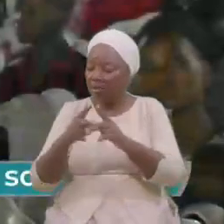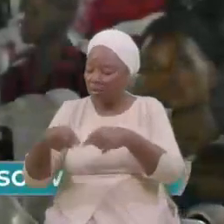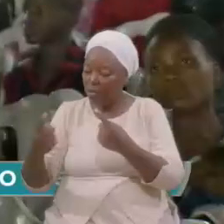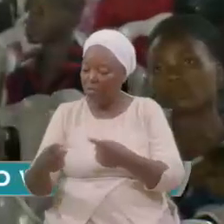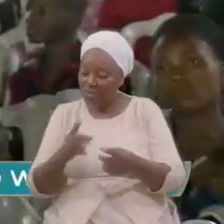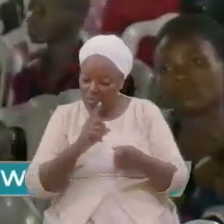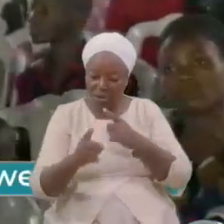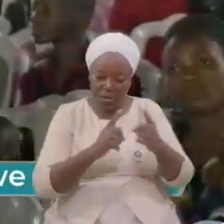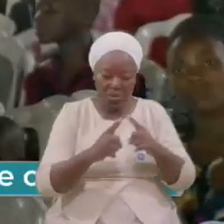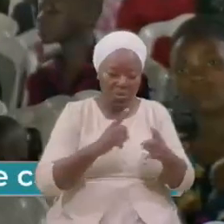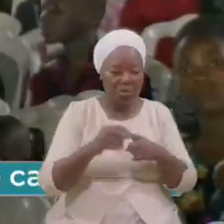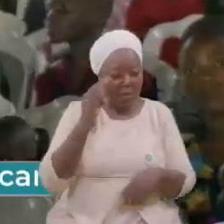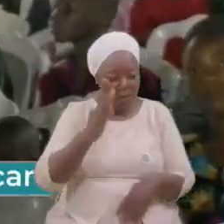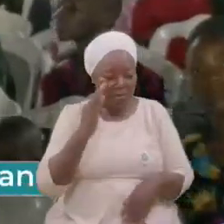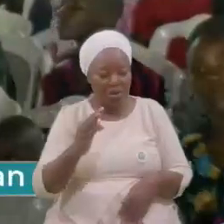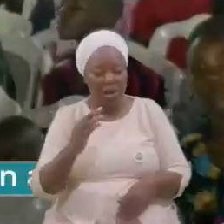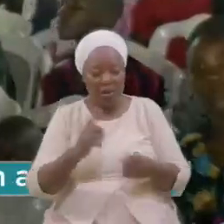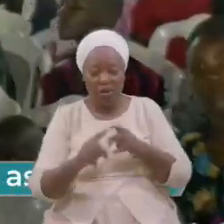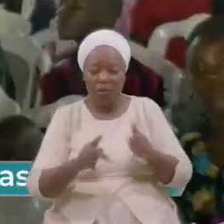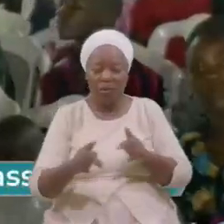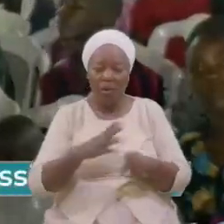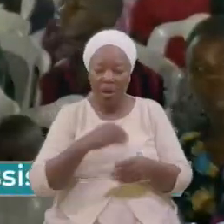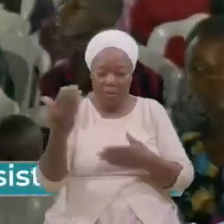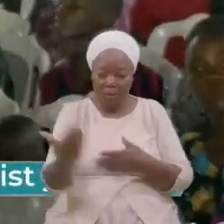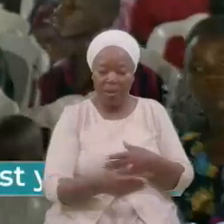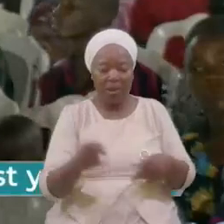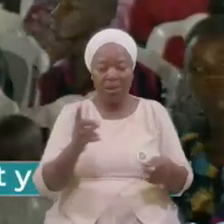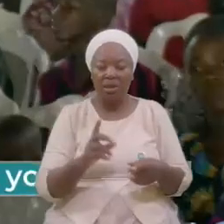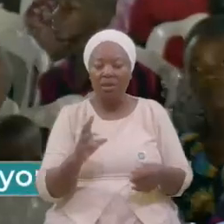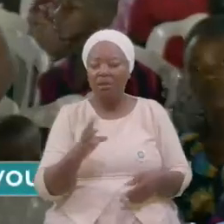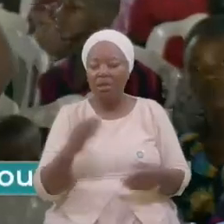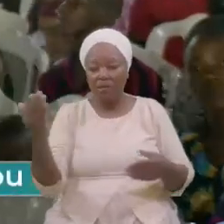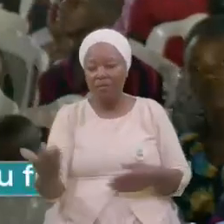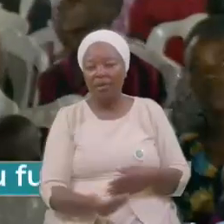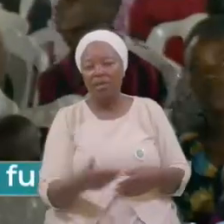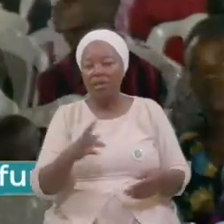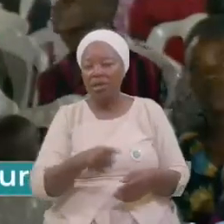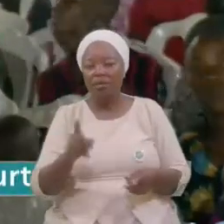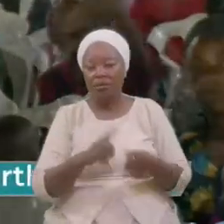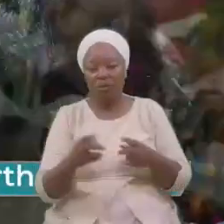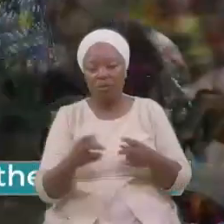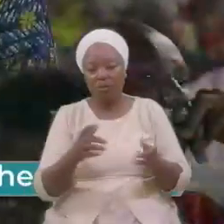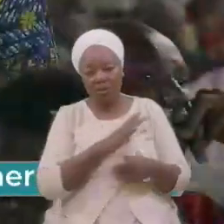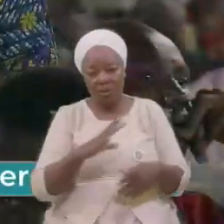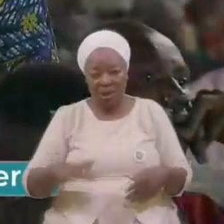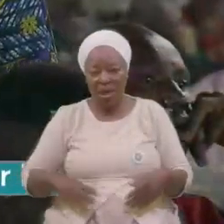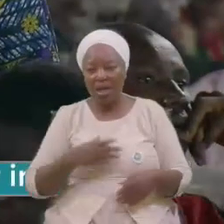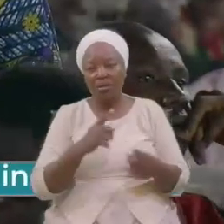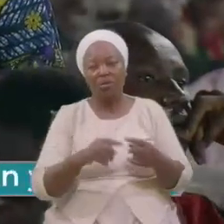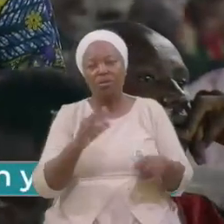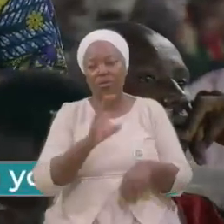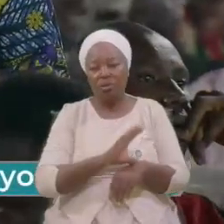There are people far behind who lifted up their hands. Please reach out to them. On the right, on the